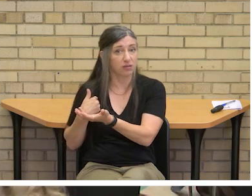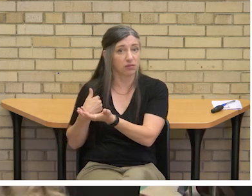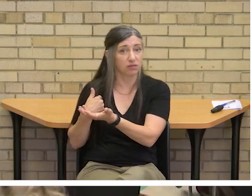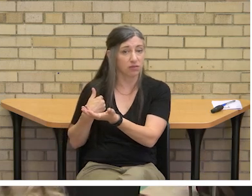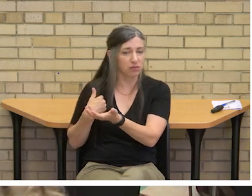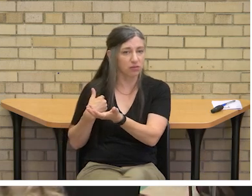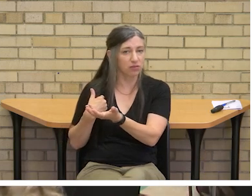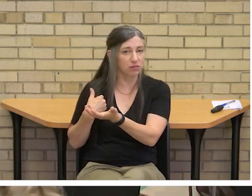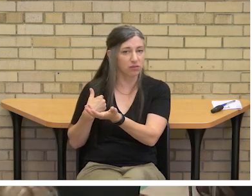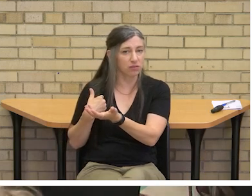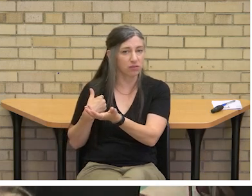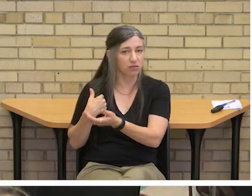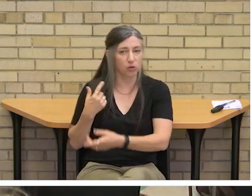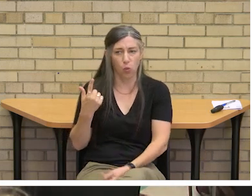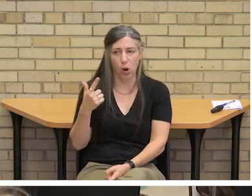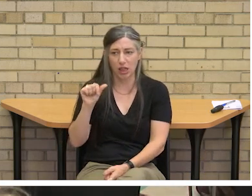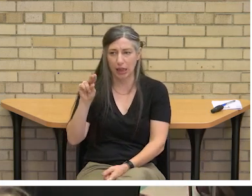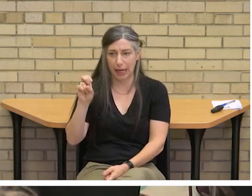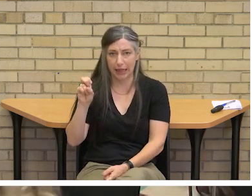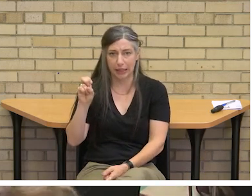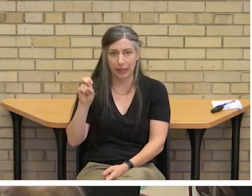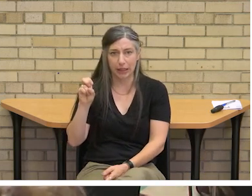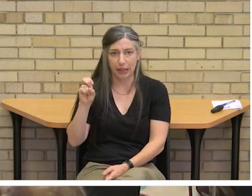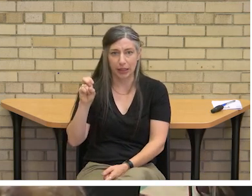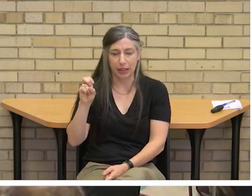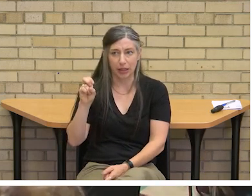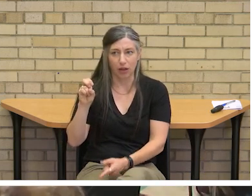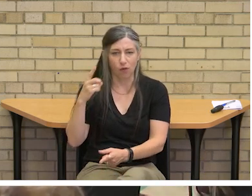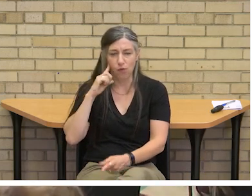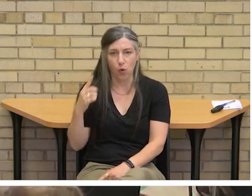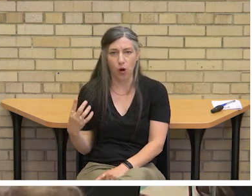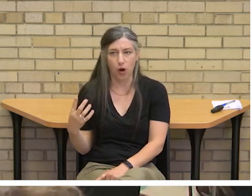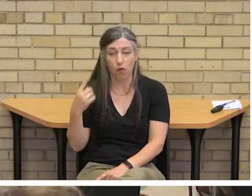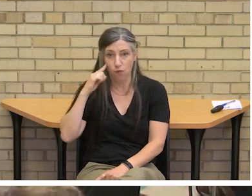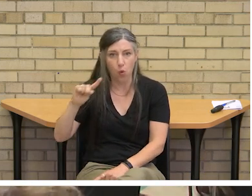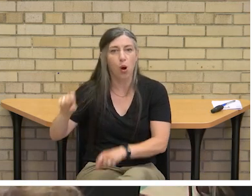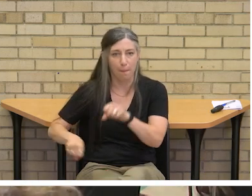there is that lane on Forbes Avenue for cycles.